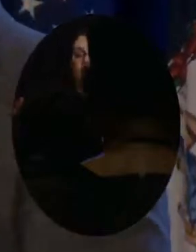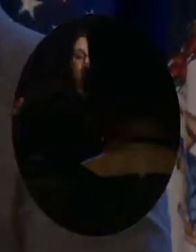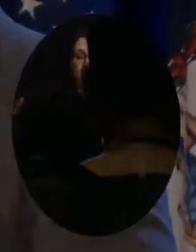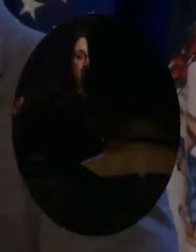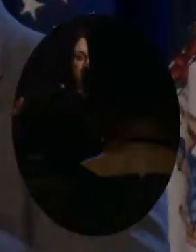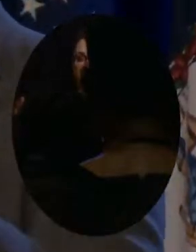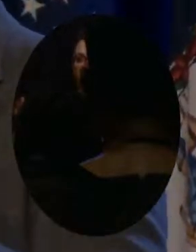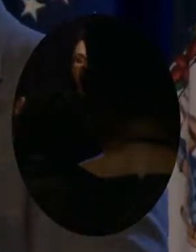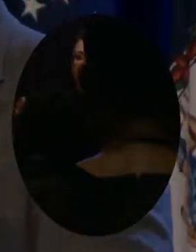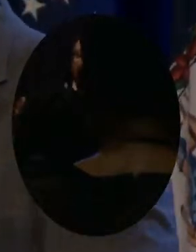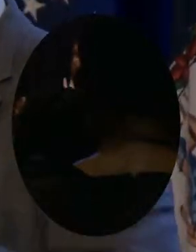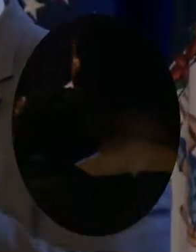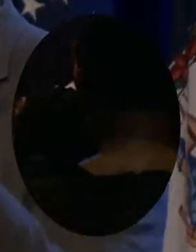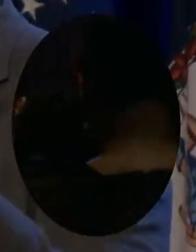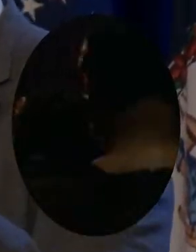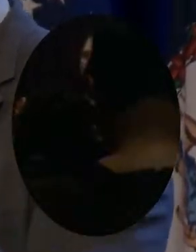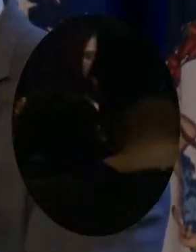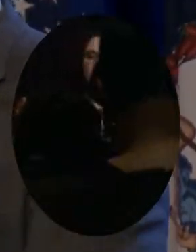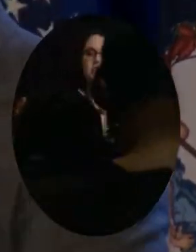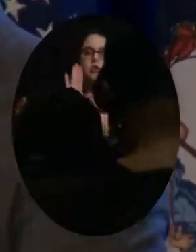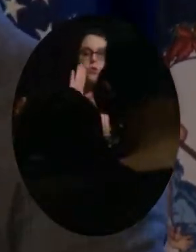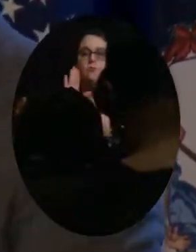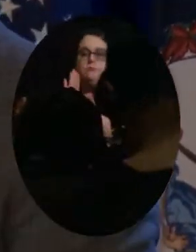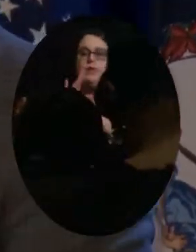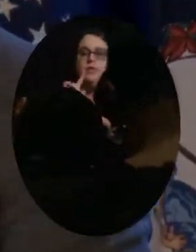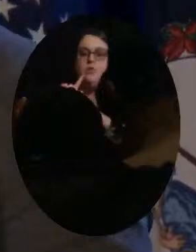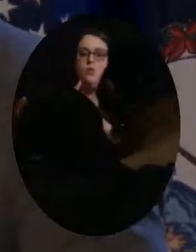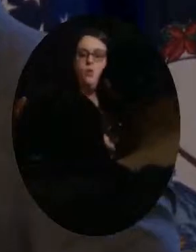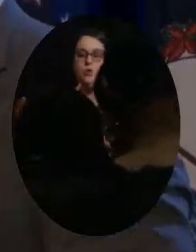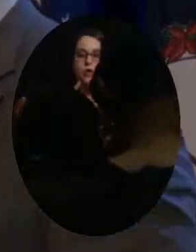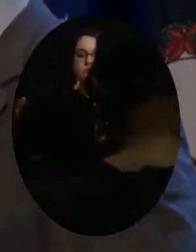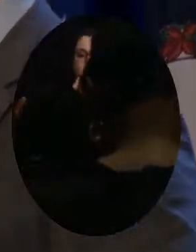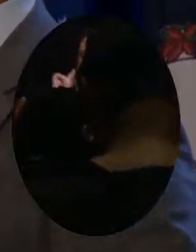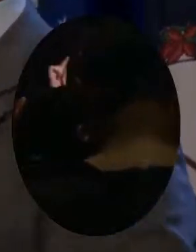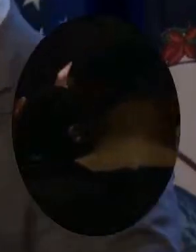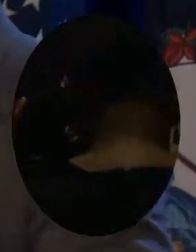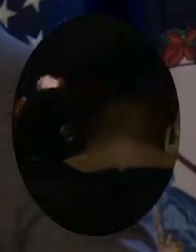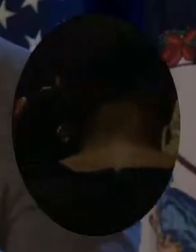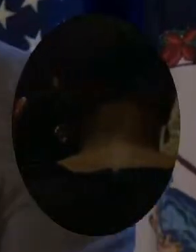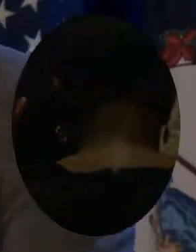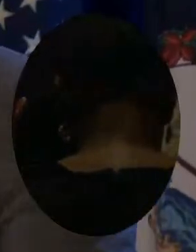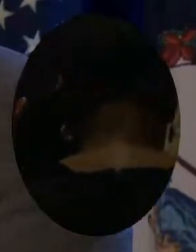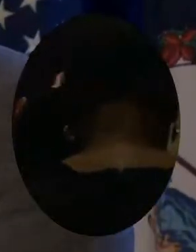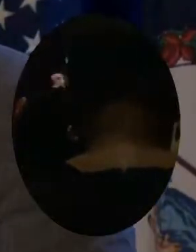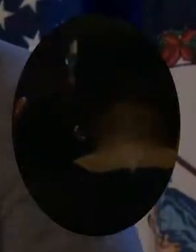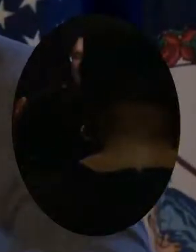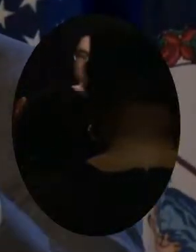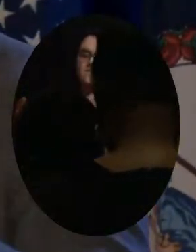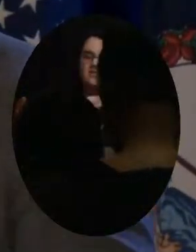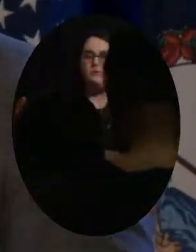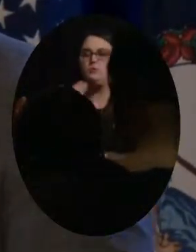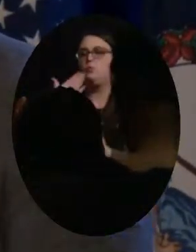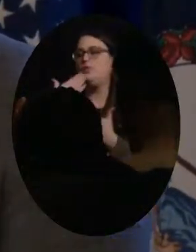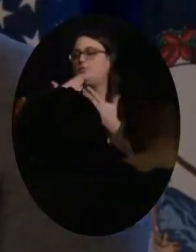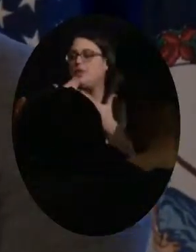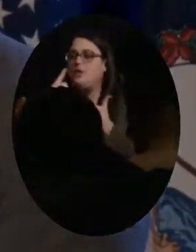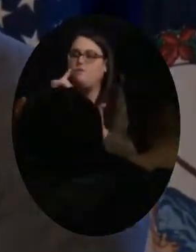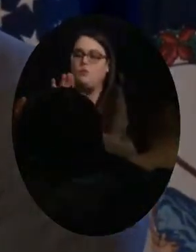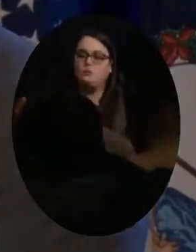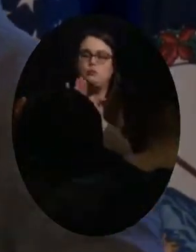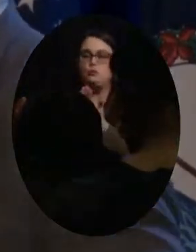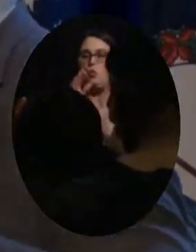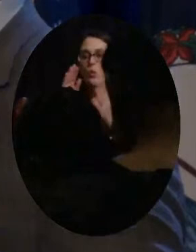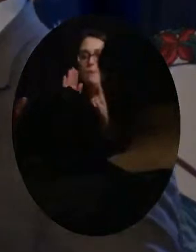We ask you that compassion would be the order of the day. We thank you for our mayor. We thank you for our council. We thank you for our school